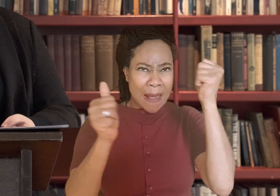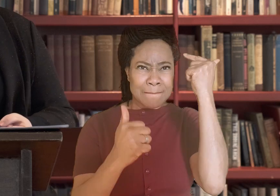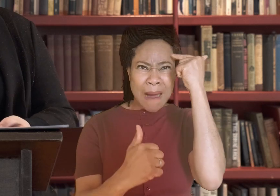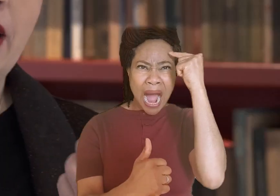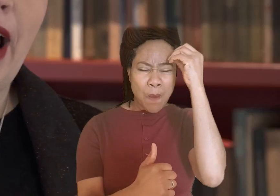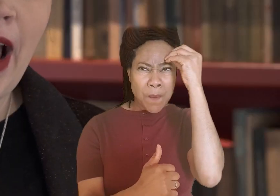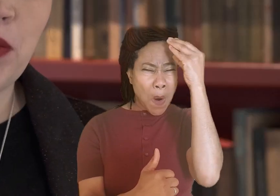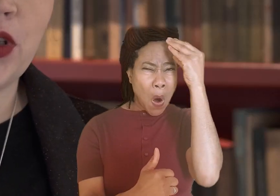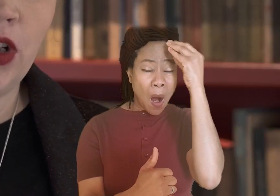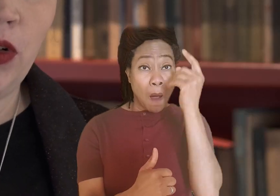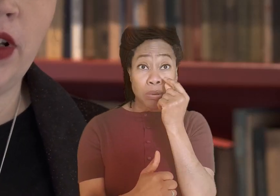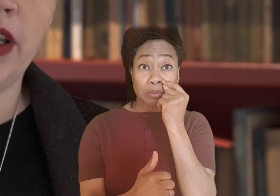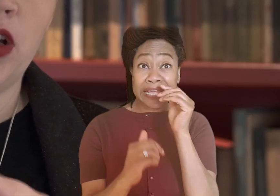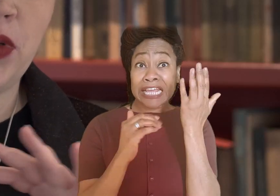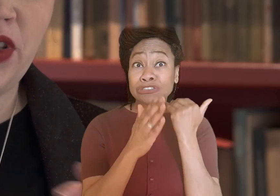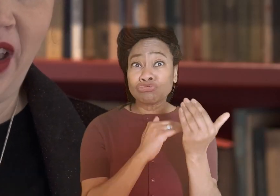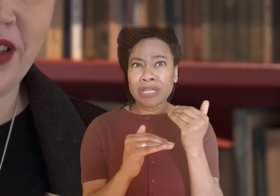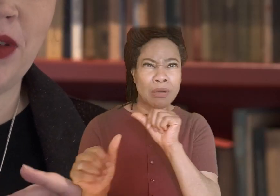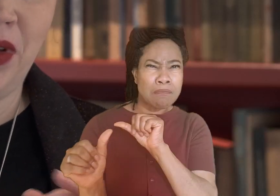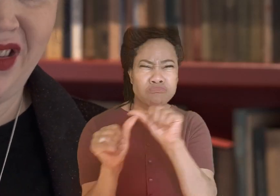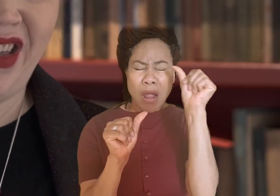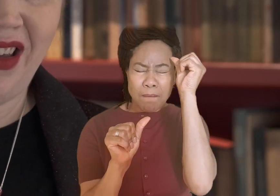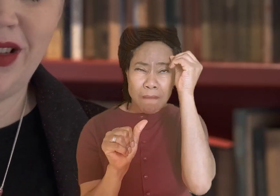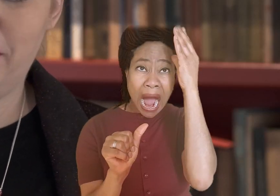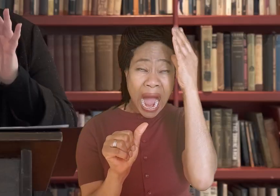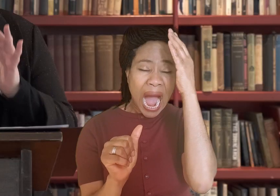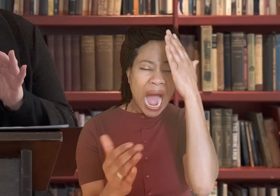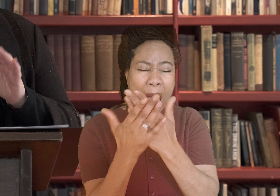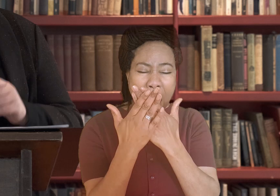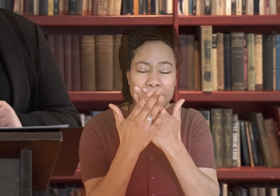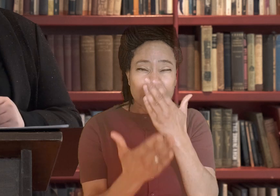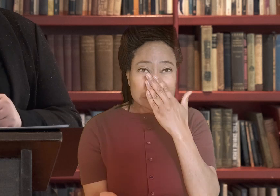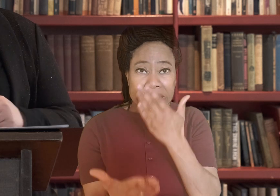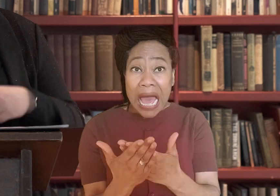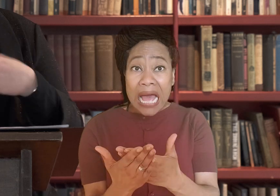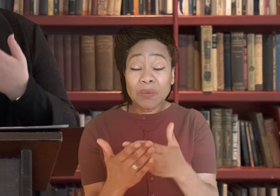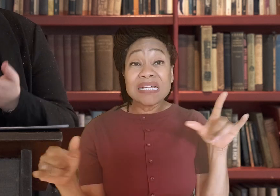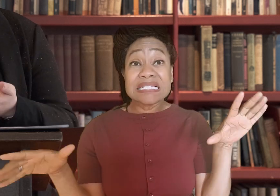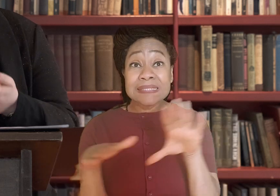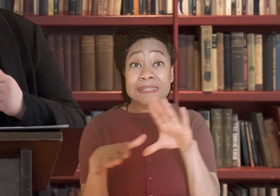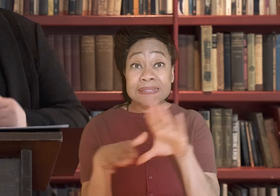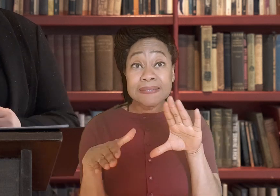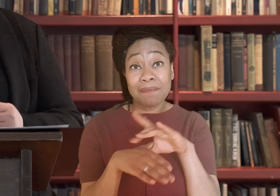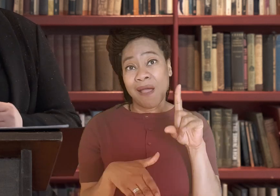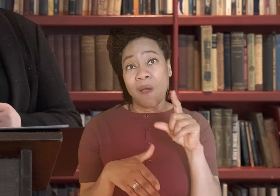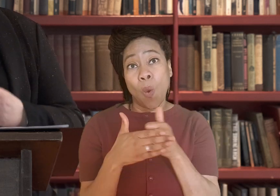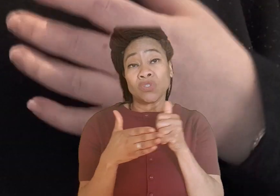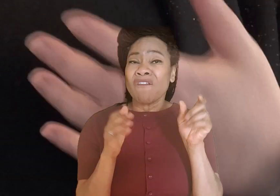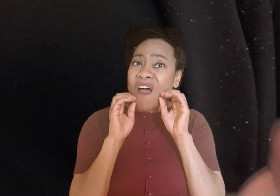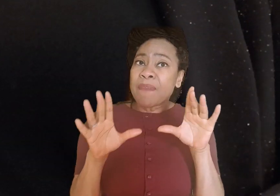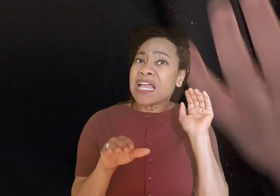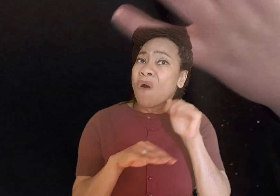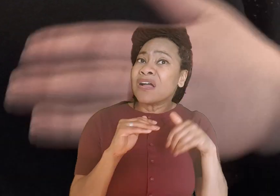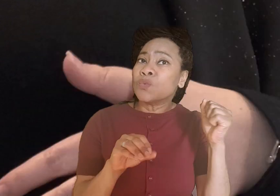in history, and absolutely obsessed with sex. But he's also famous for his work regarding hysteria.